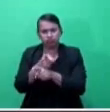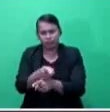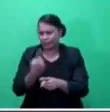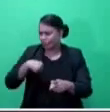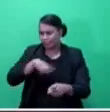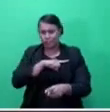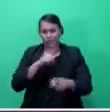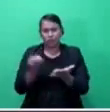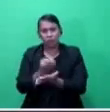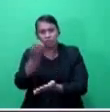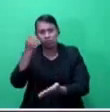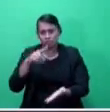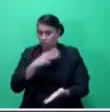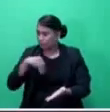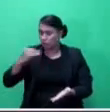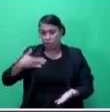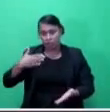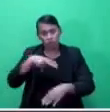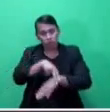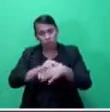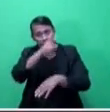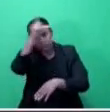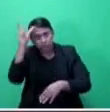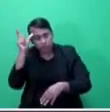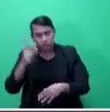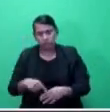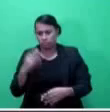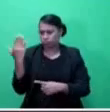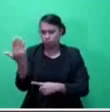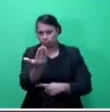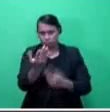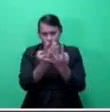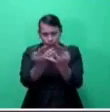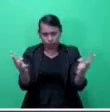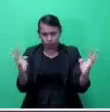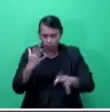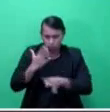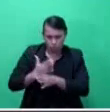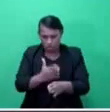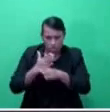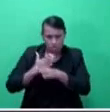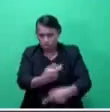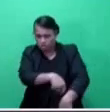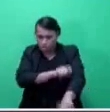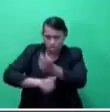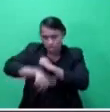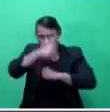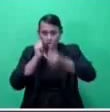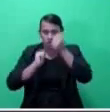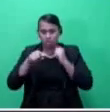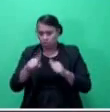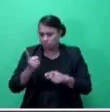Minister of Health and the nurses and the doctors of Fiji have really come through for us. Mr. Speaker, sir, for the Fiji First, it has